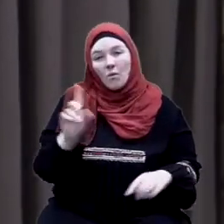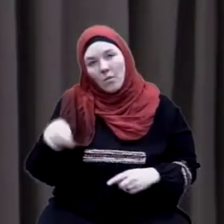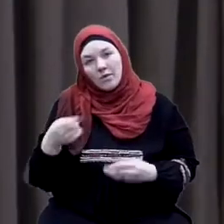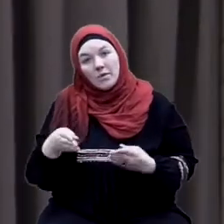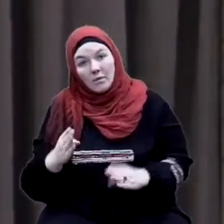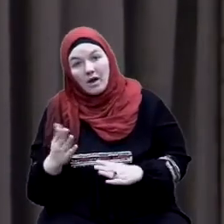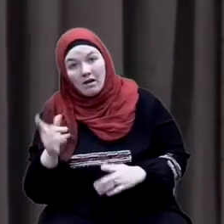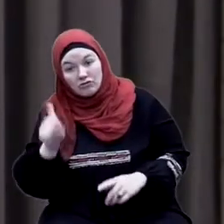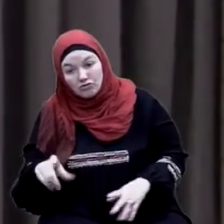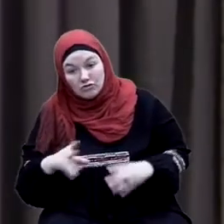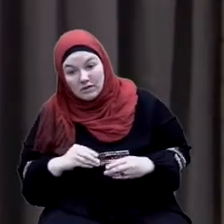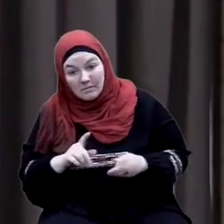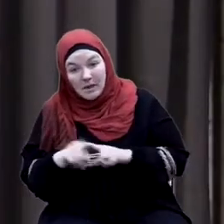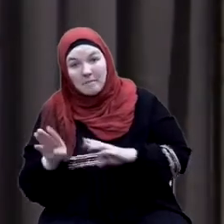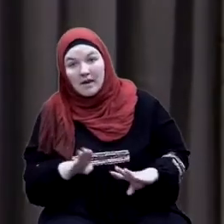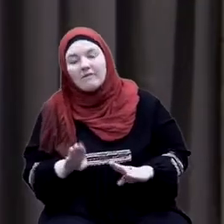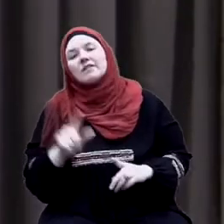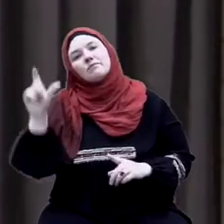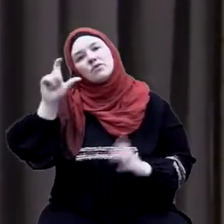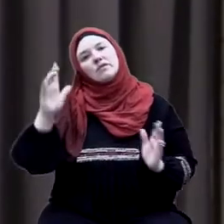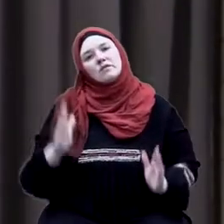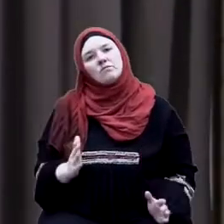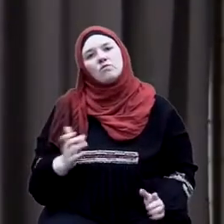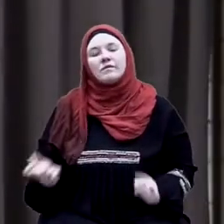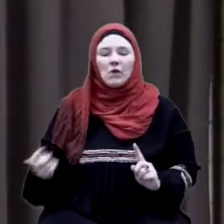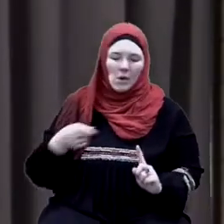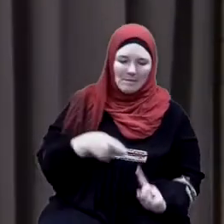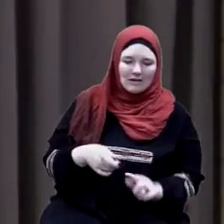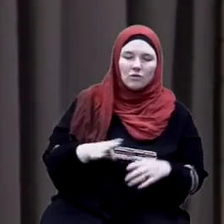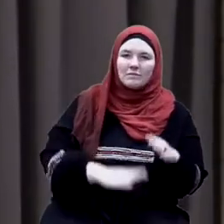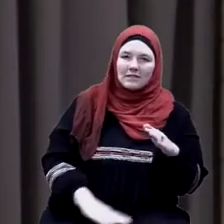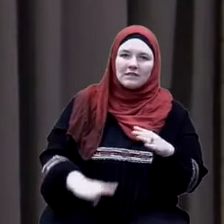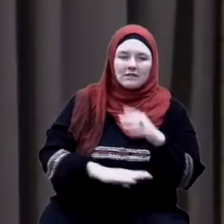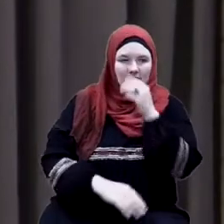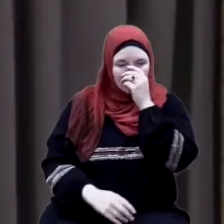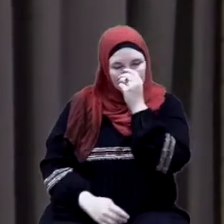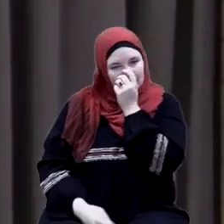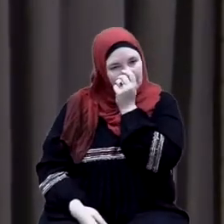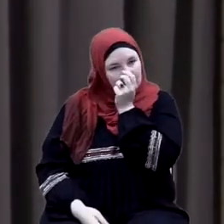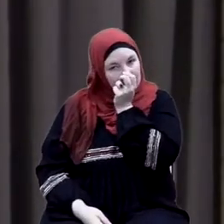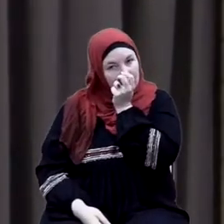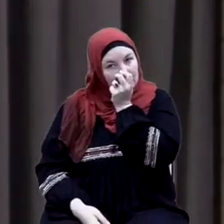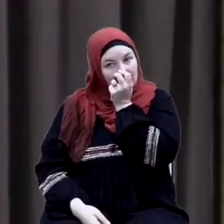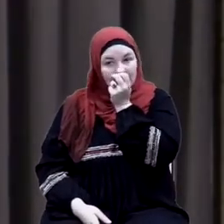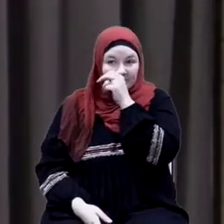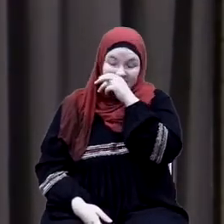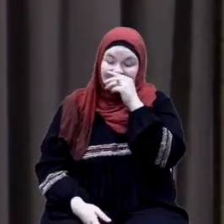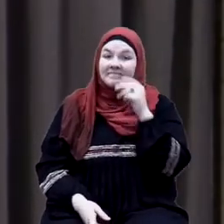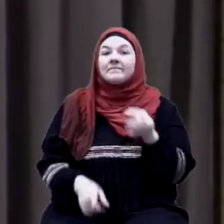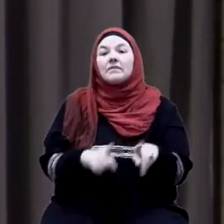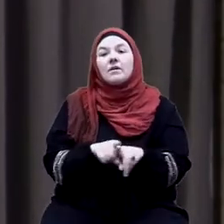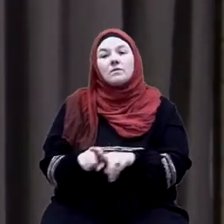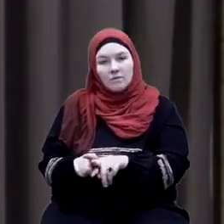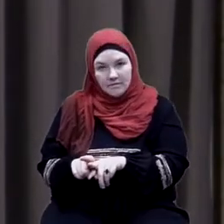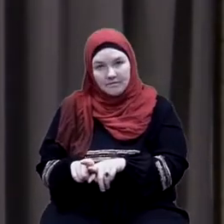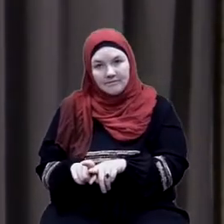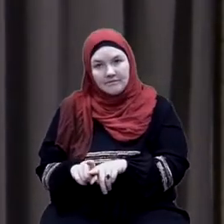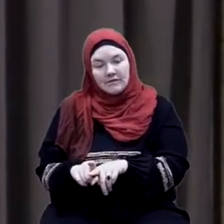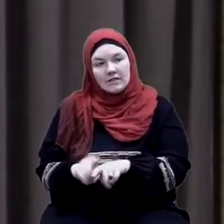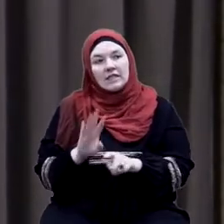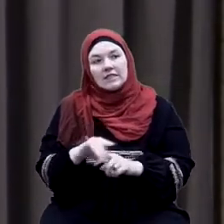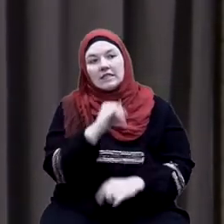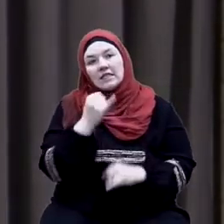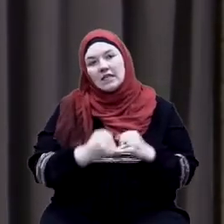Muslim. We need to go back to those basics. And furthermore, he asked them at his